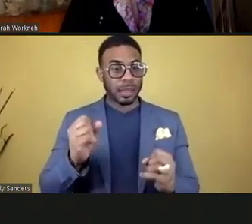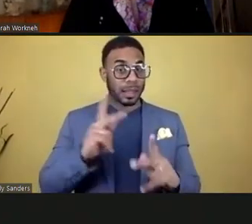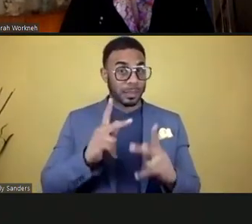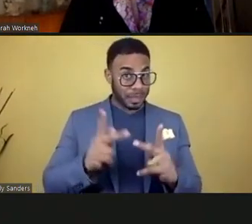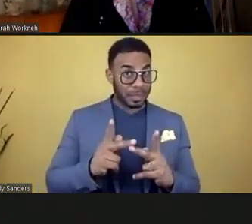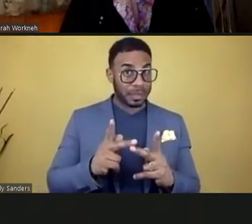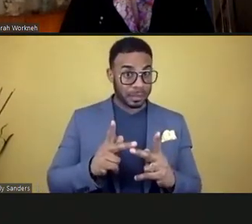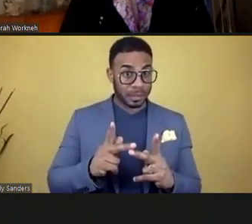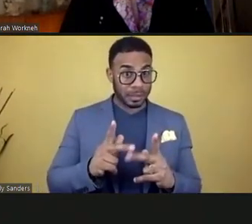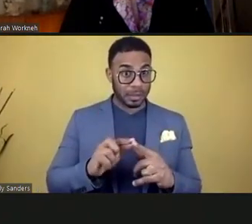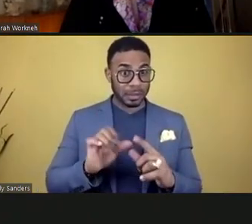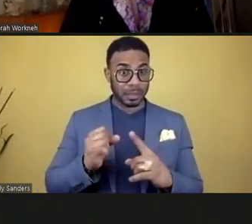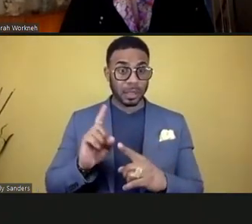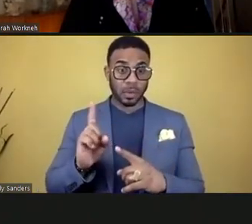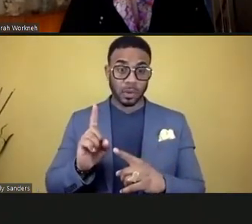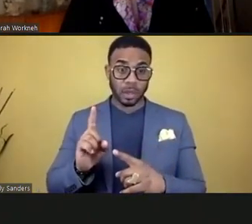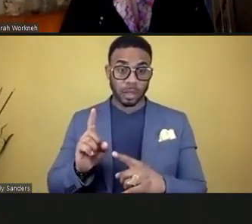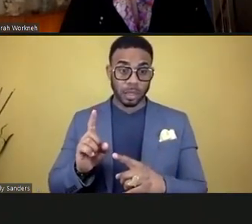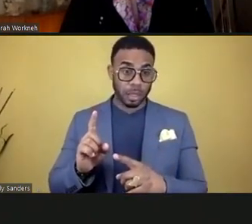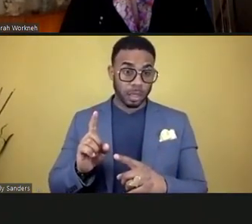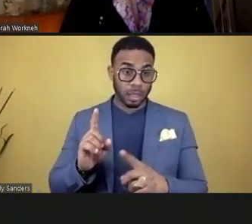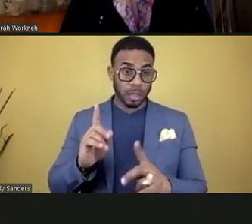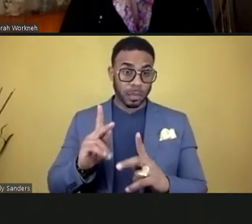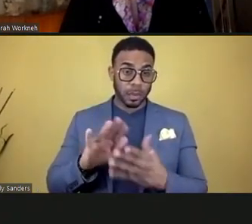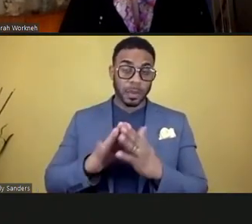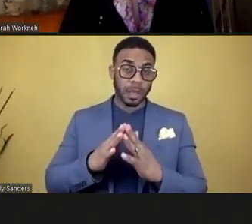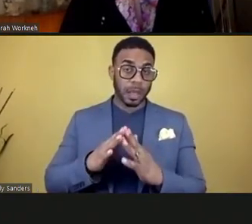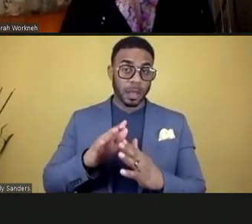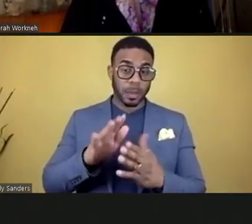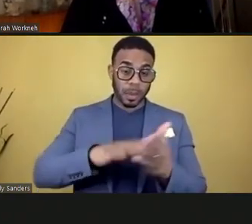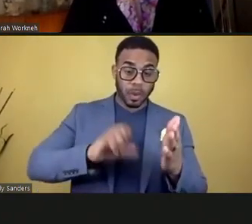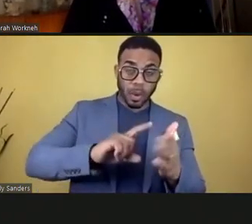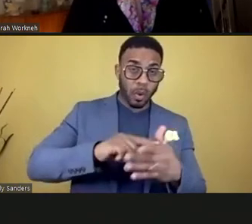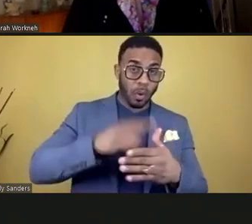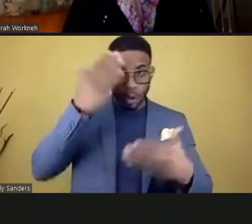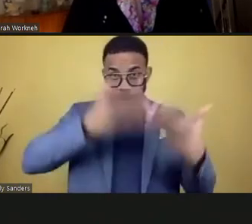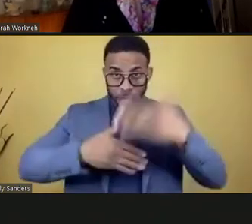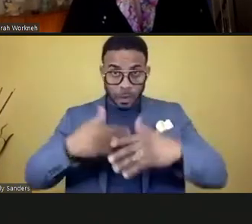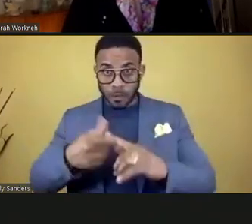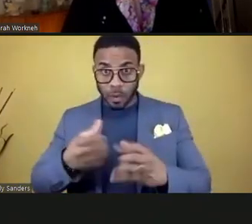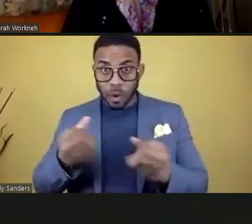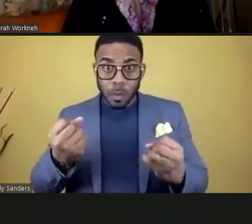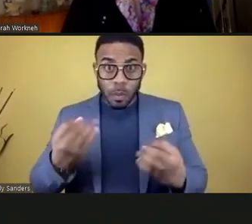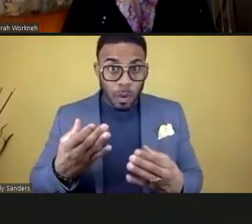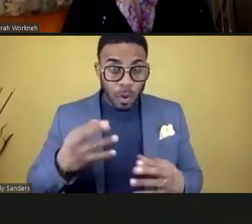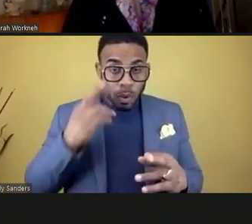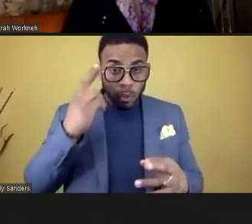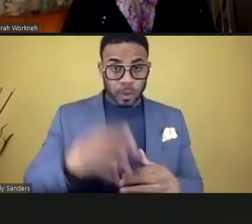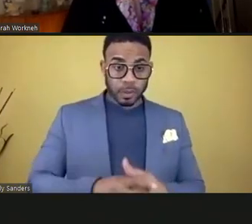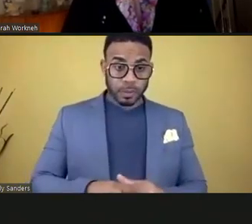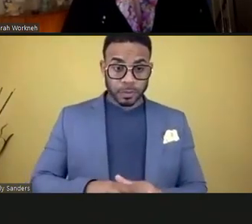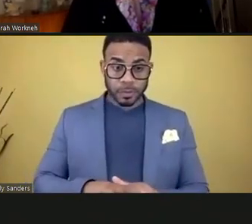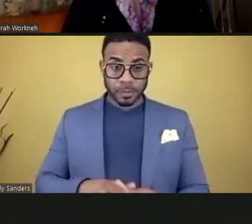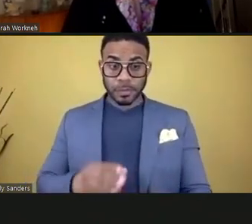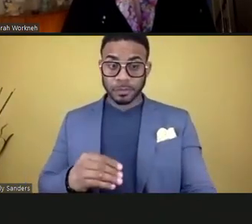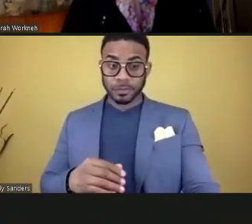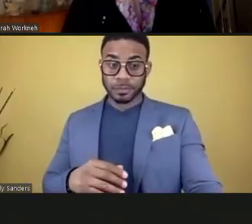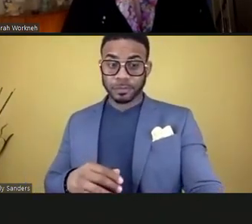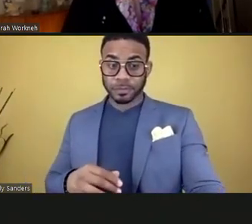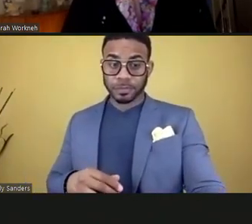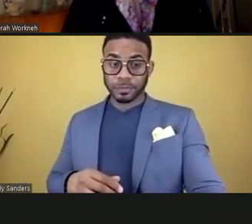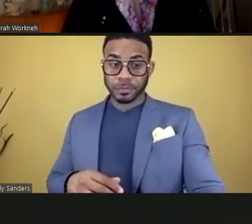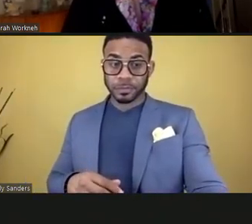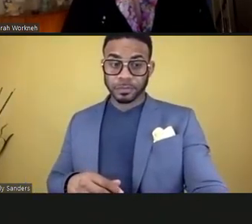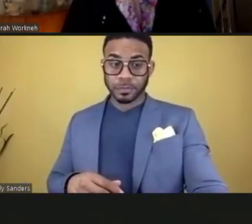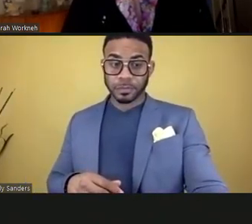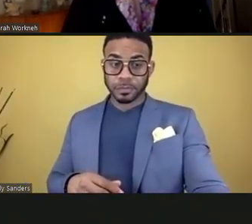in society where folks become erased or invisibilized for multiple reasons. And elders being one of